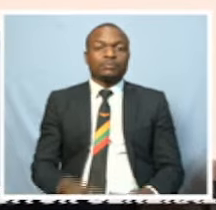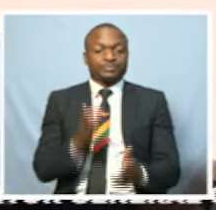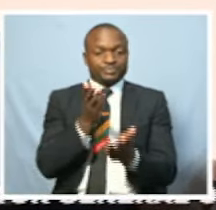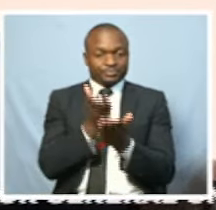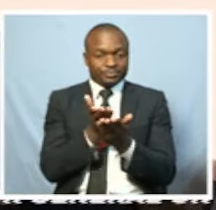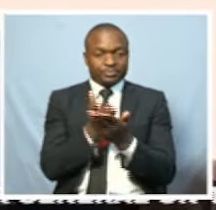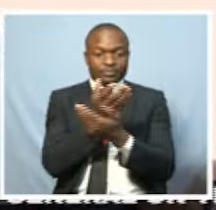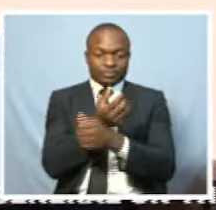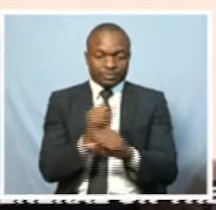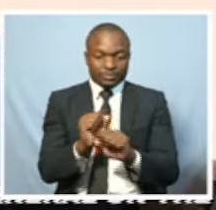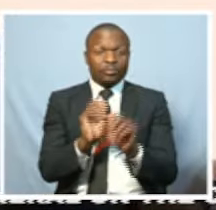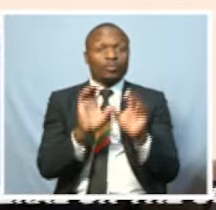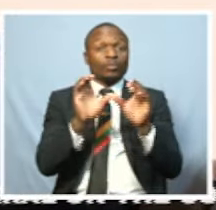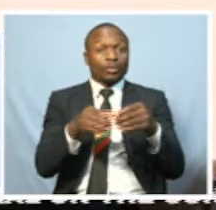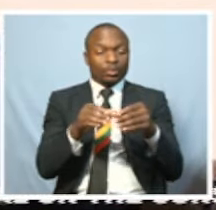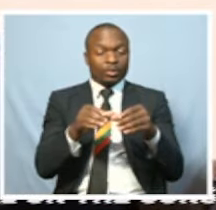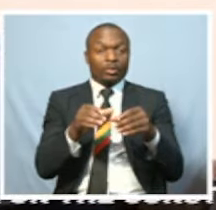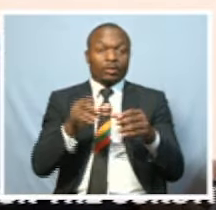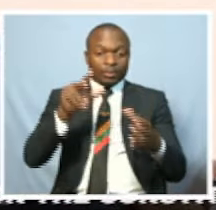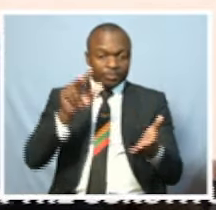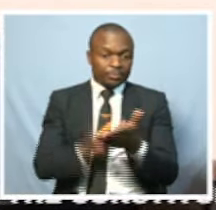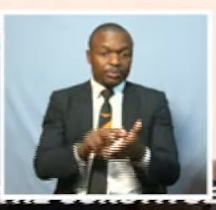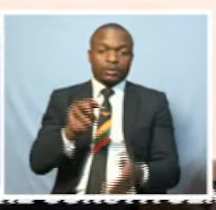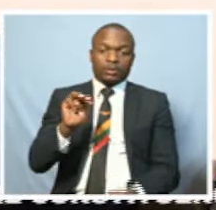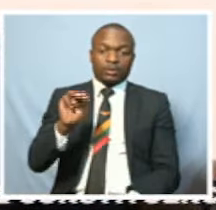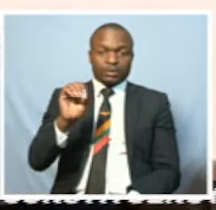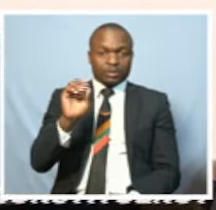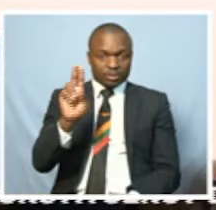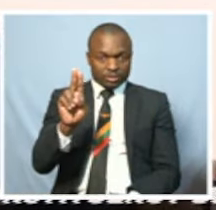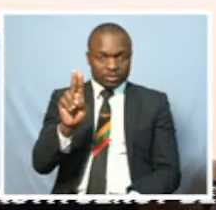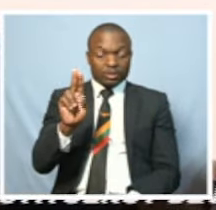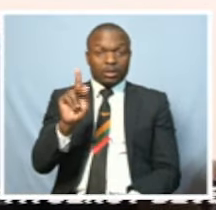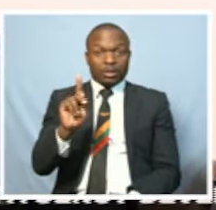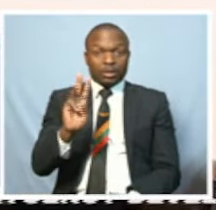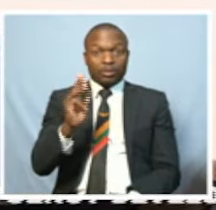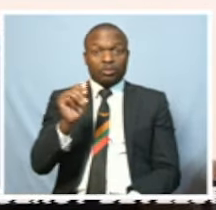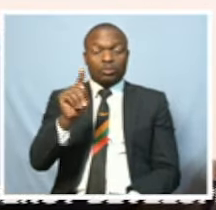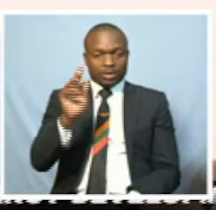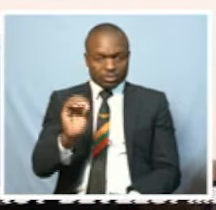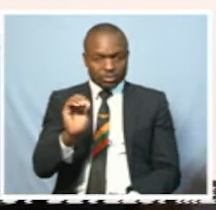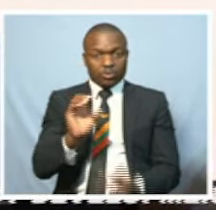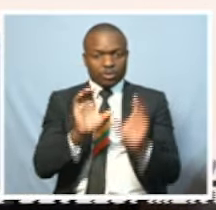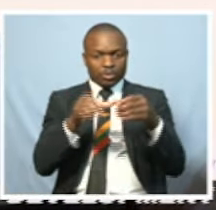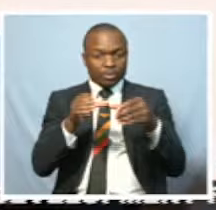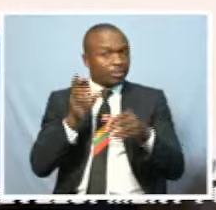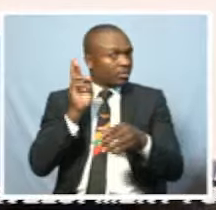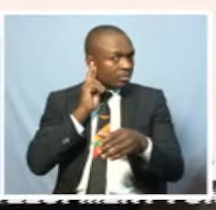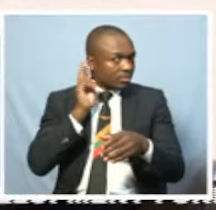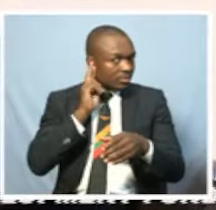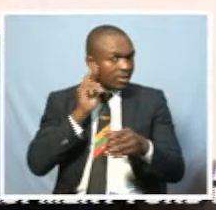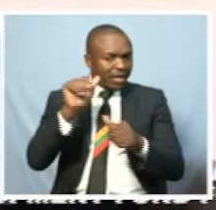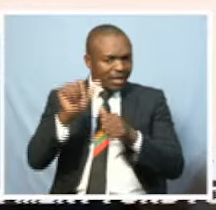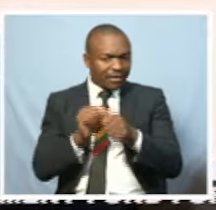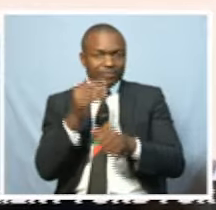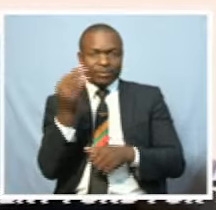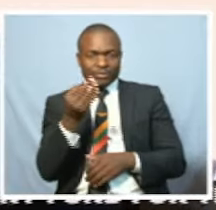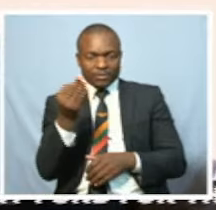Remedial measures, the council has signed an MOU with Kwatu Radio, community radio station, aired every